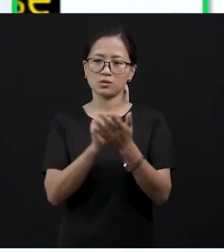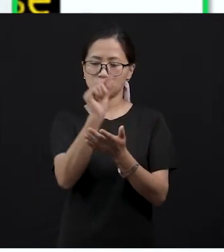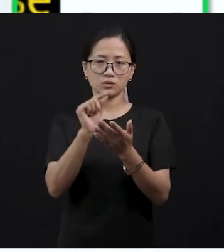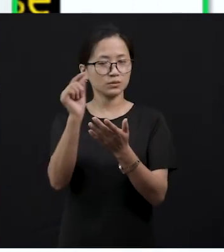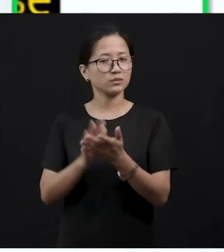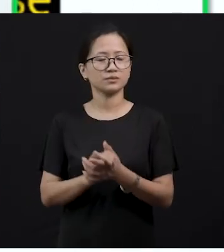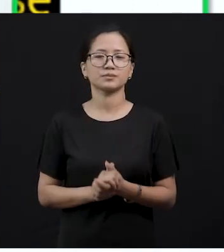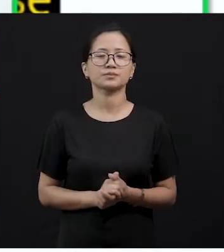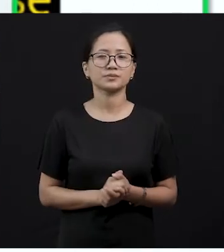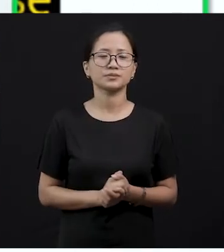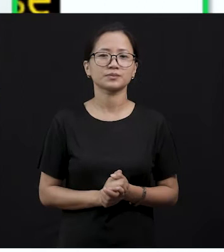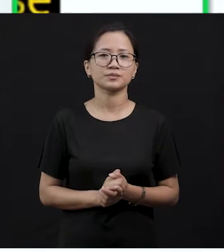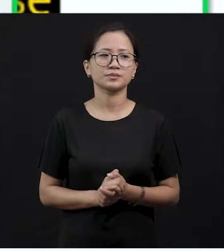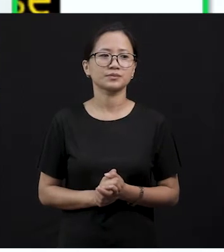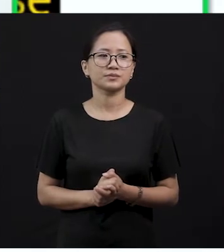to stimuli.